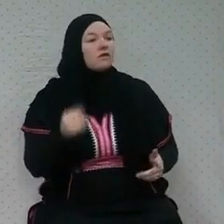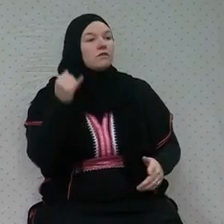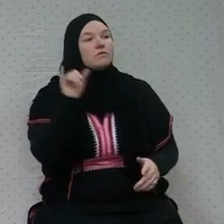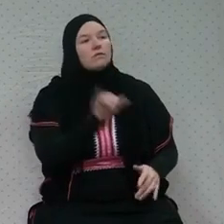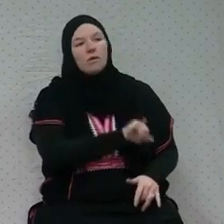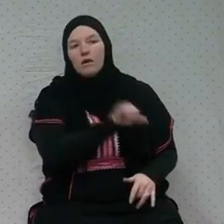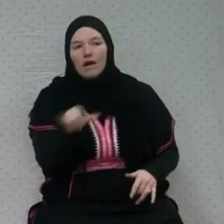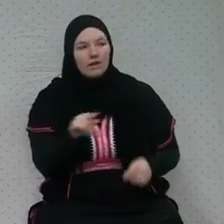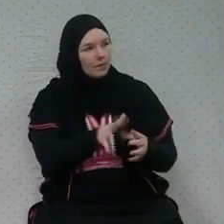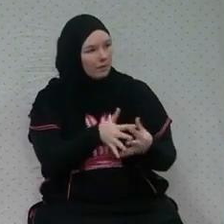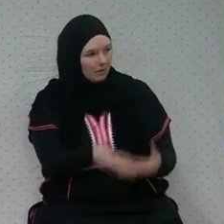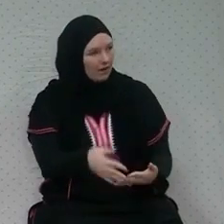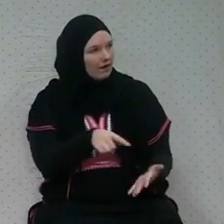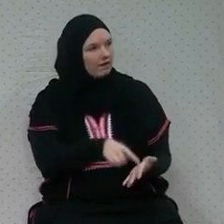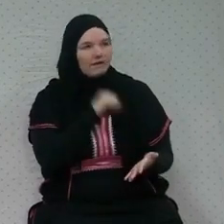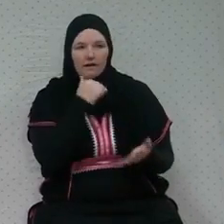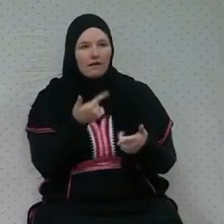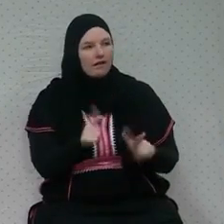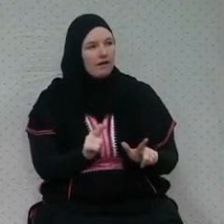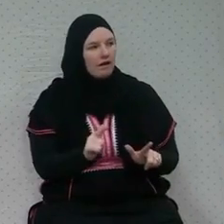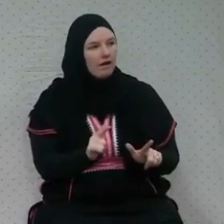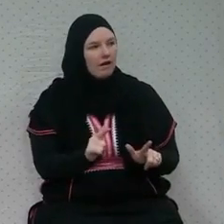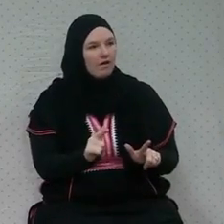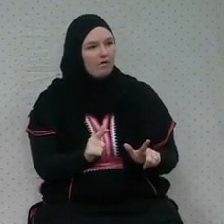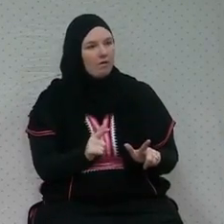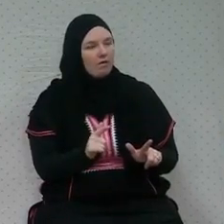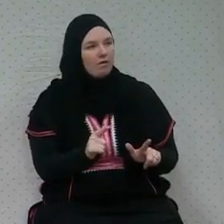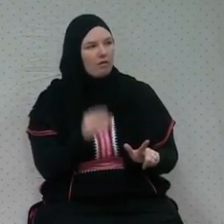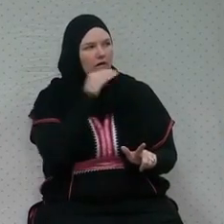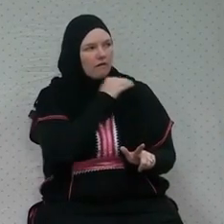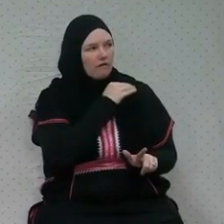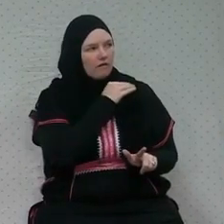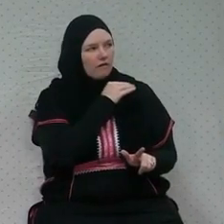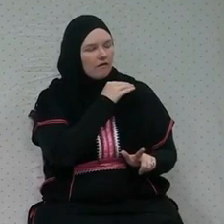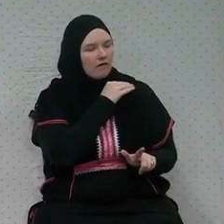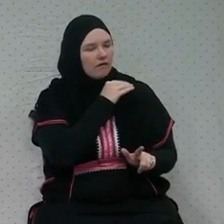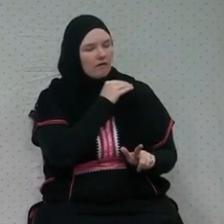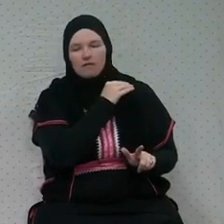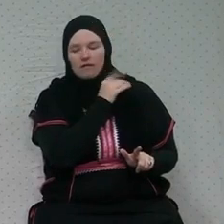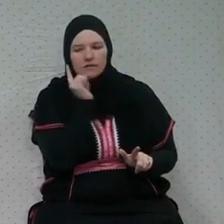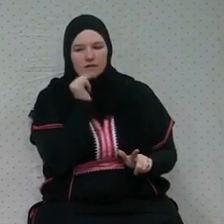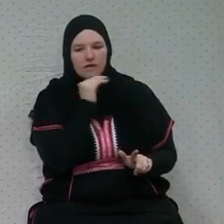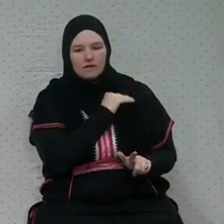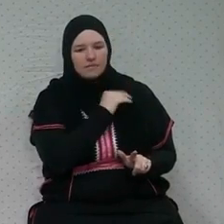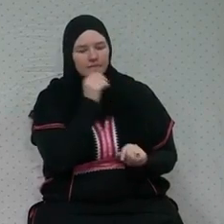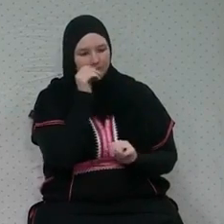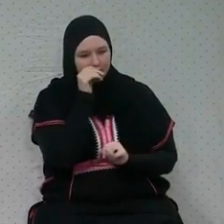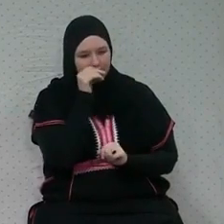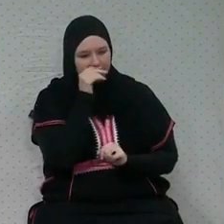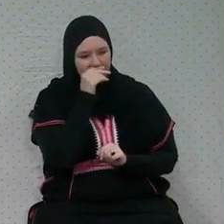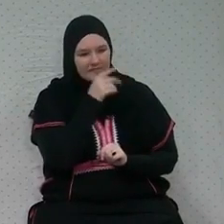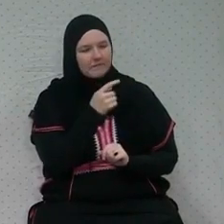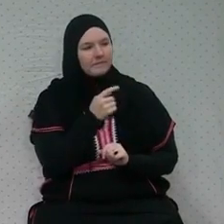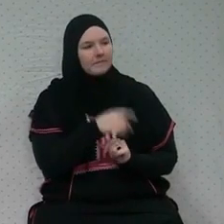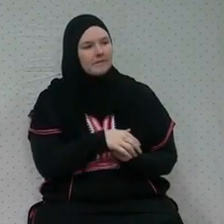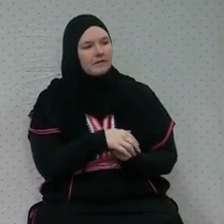way the Quran prohibits wine and gambling. So we know now